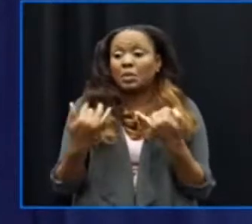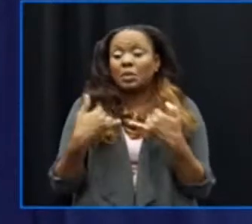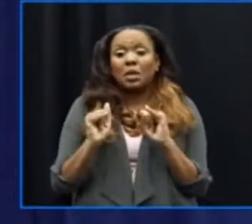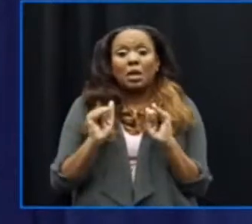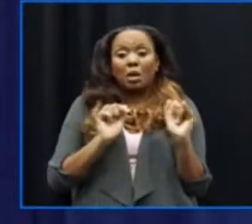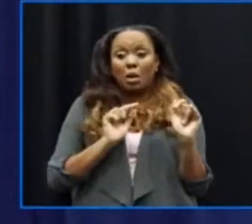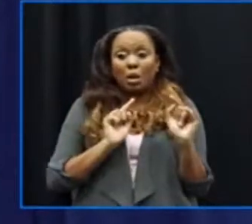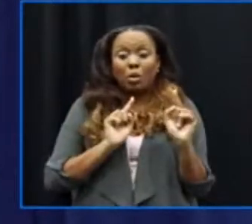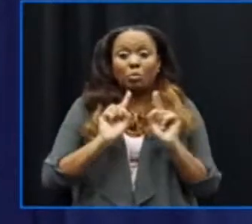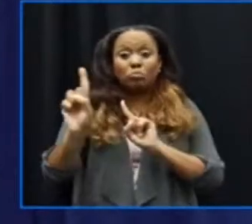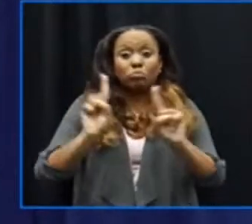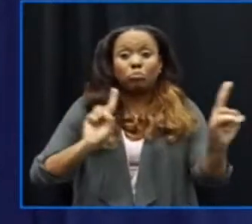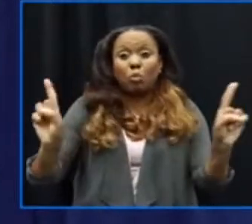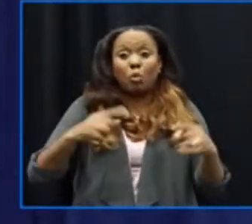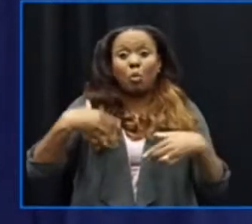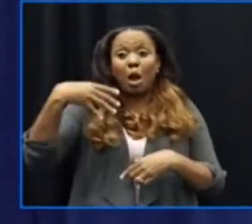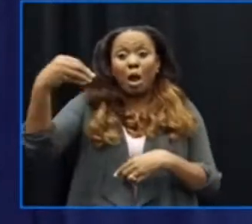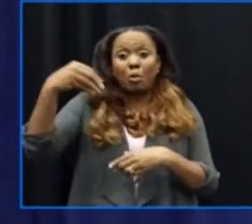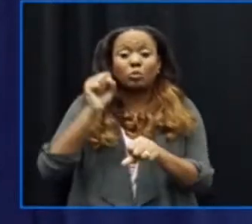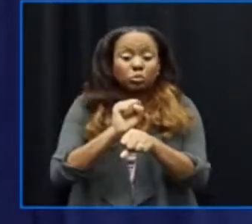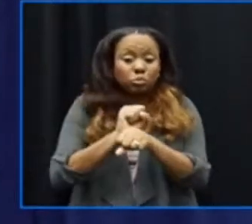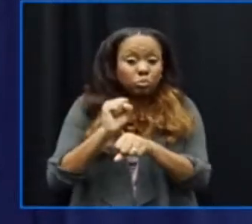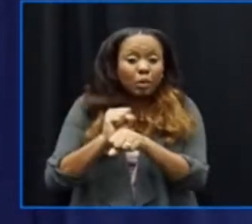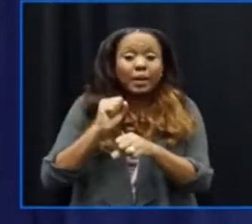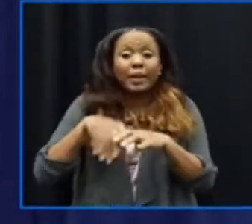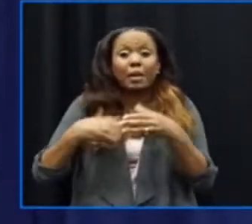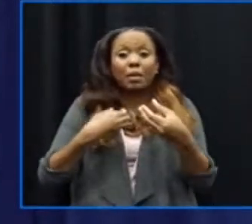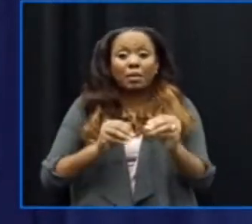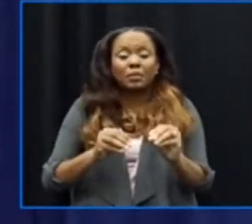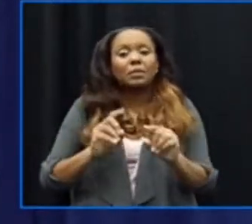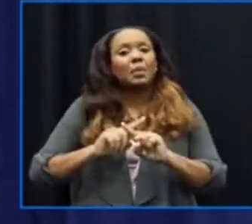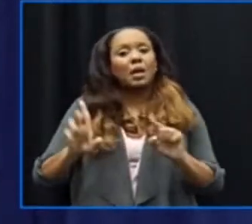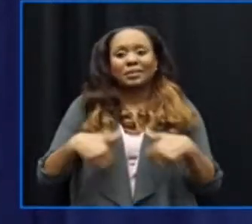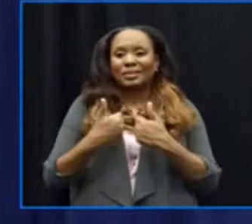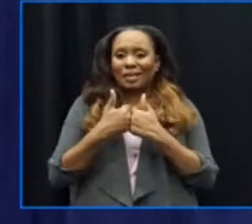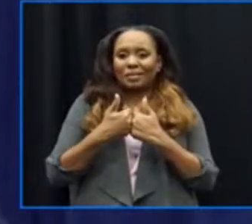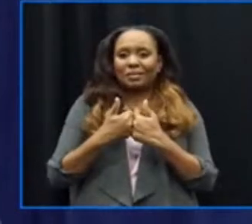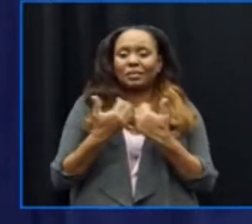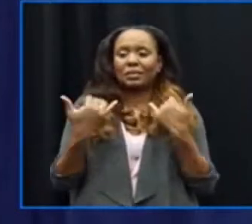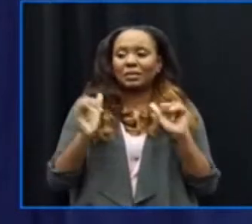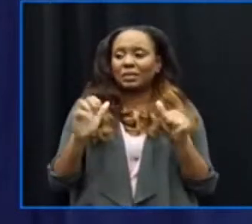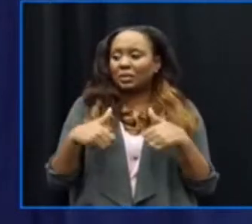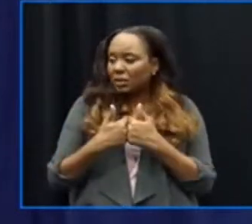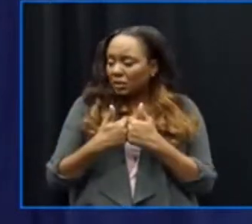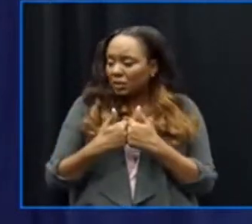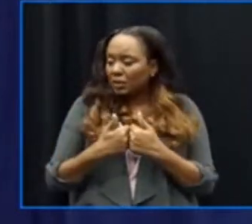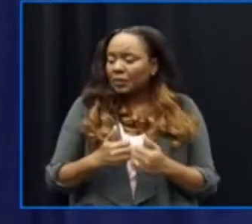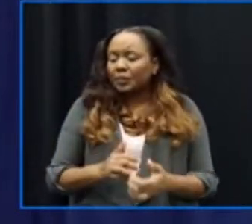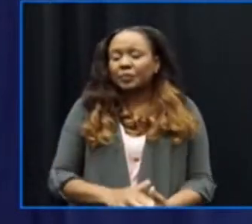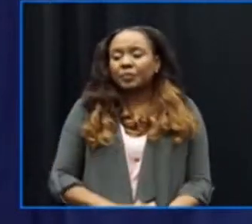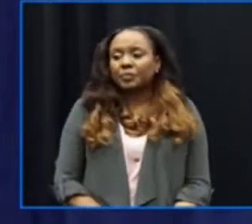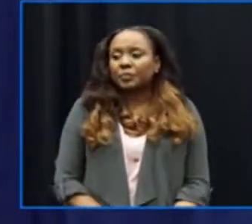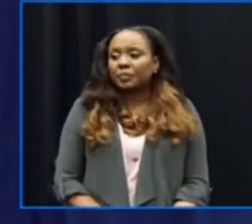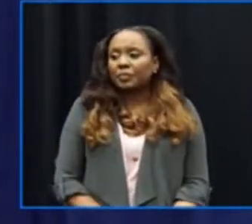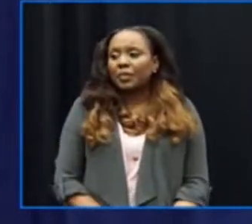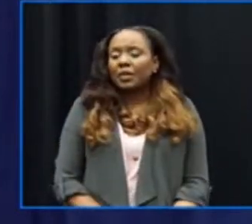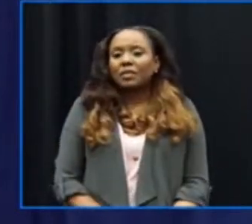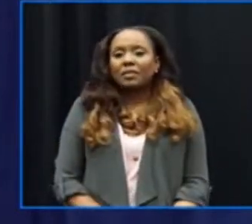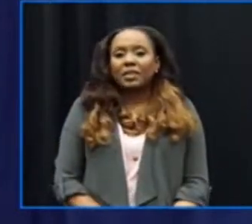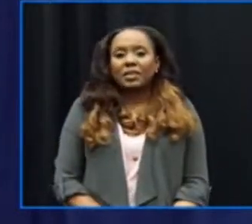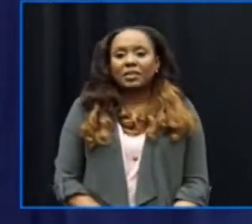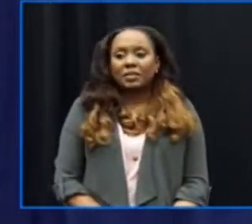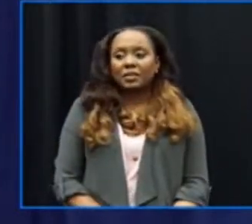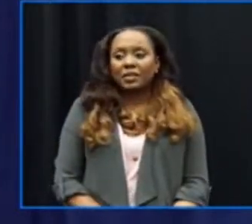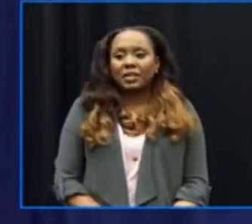only capturing 1 of every 8. It's a challenge for the fund because the base is shrinking, but also a challenge for them because they won't